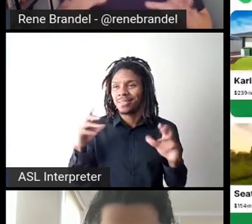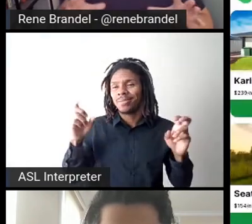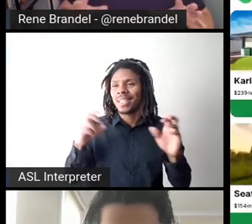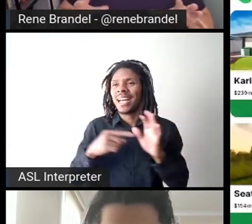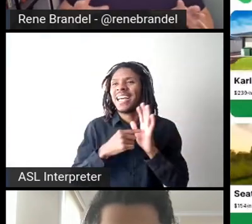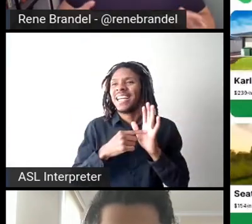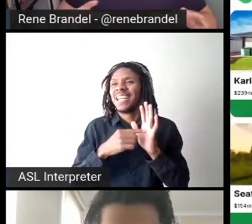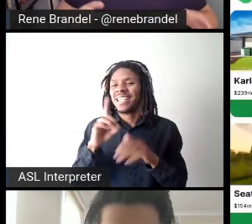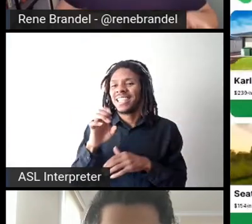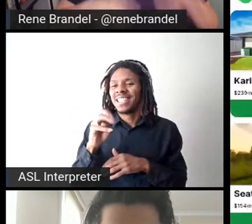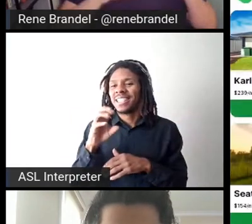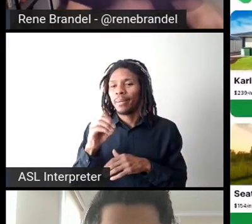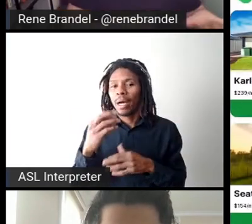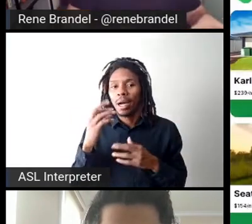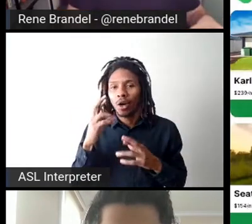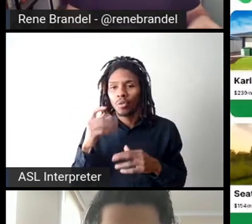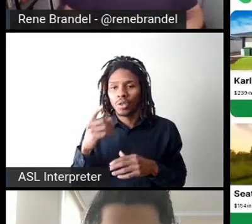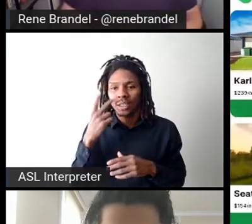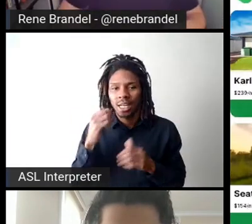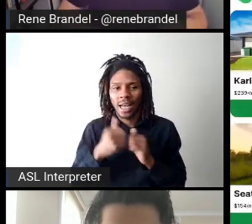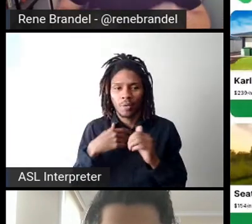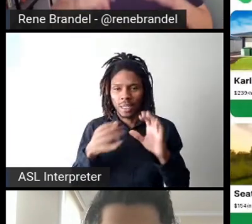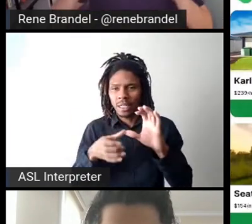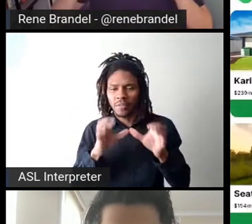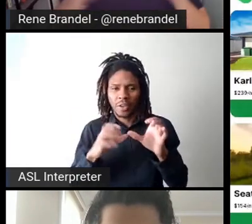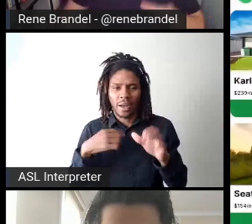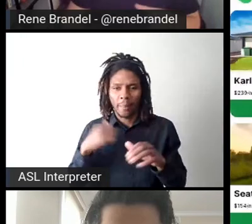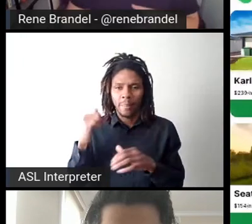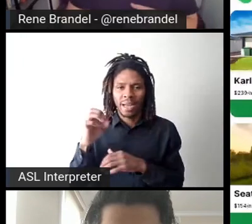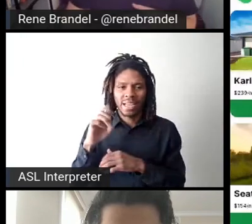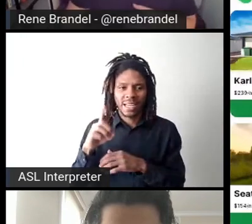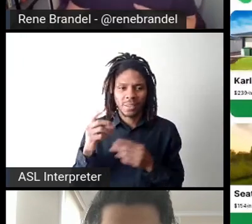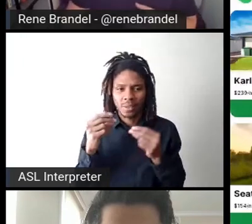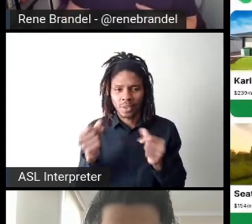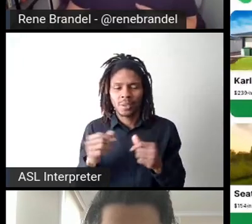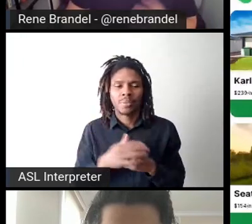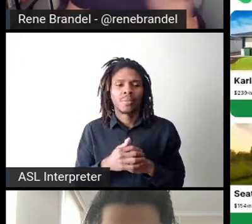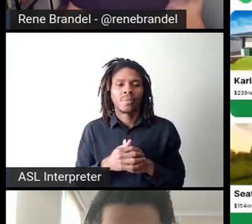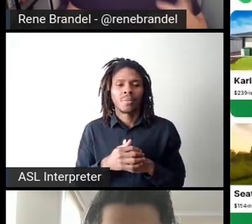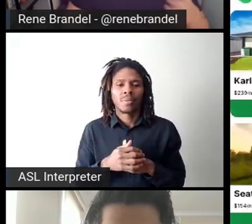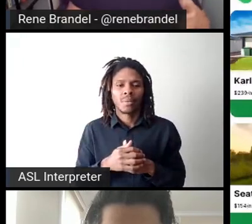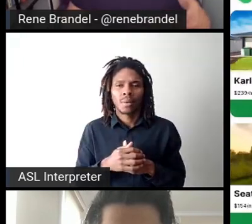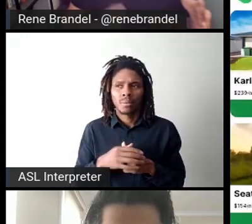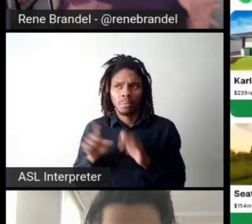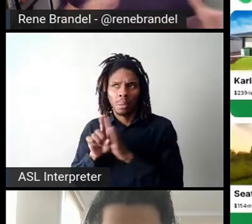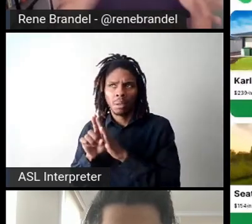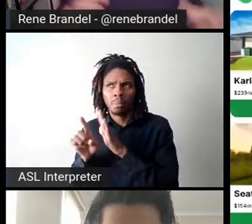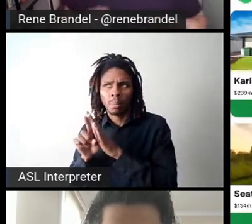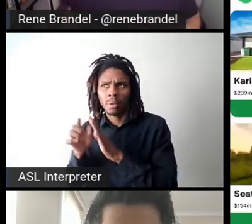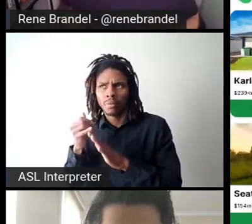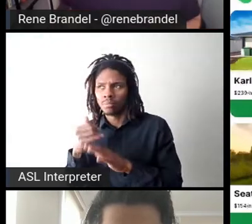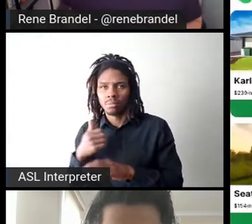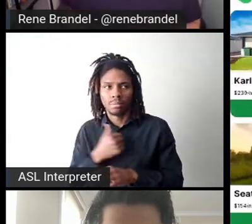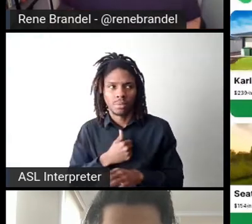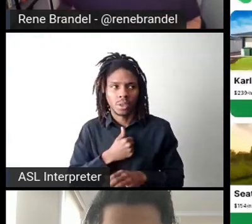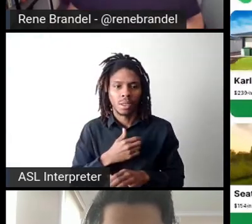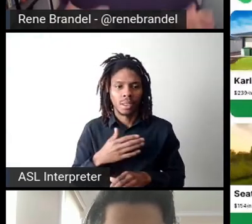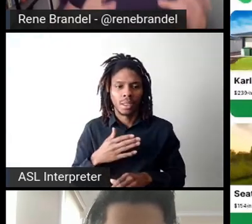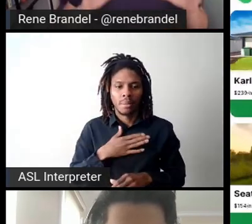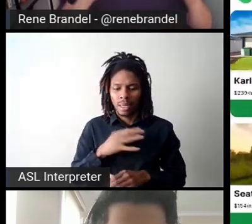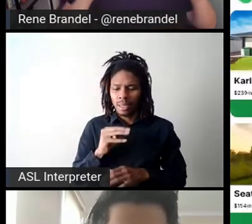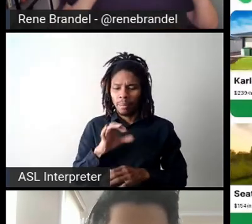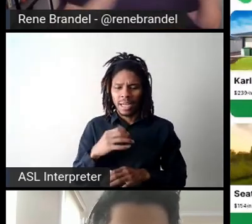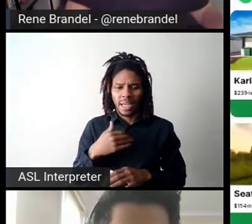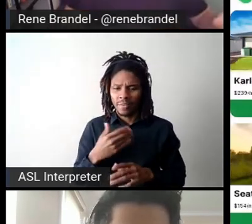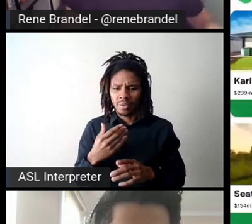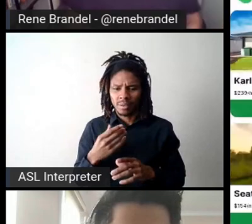I really hope you've seen how we can configure our backend super quickly, connect your, sorry, my mic just had an issue. So